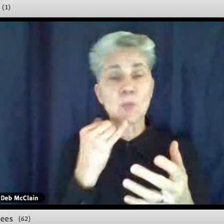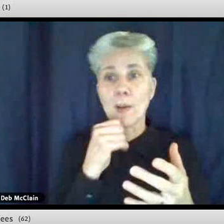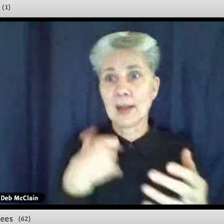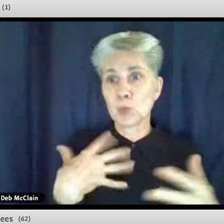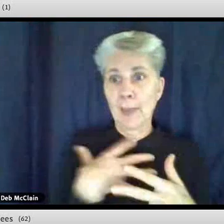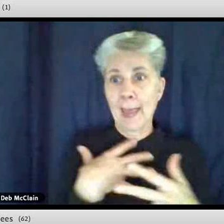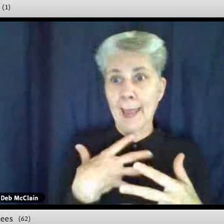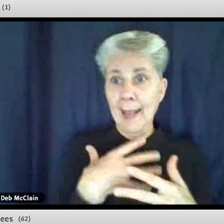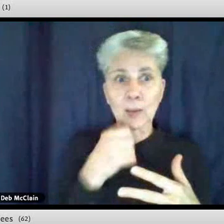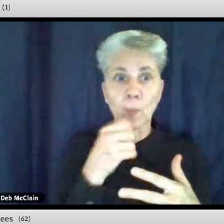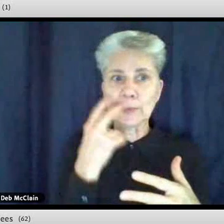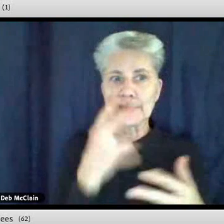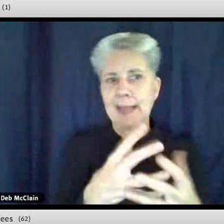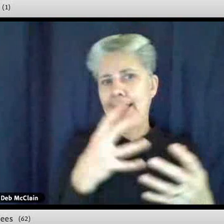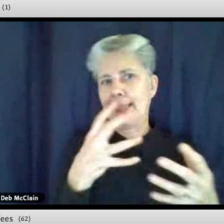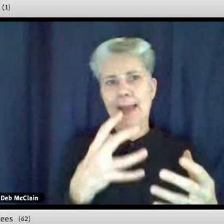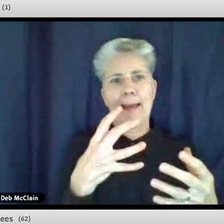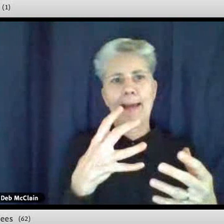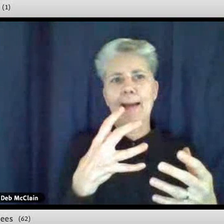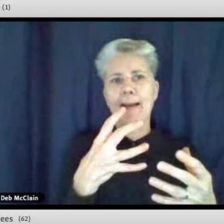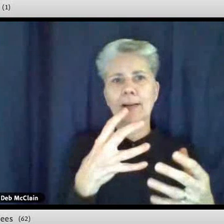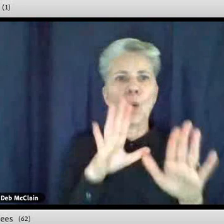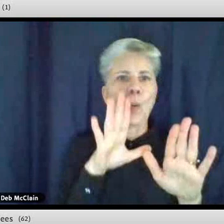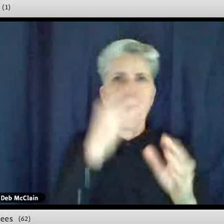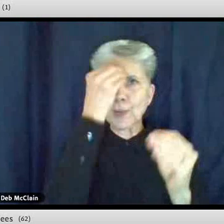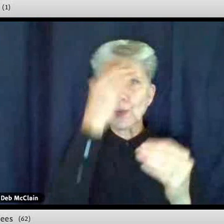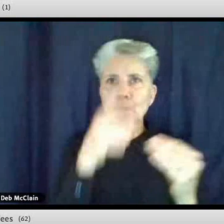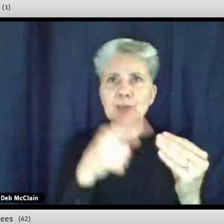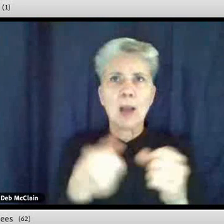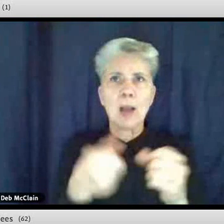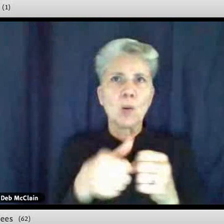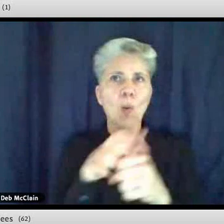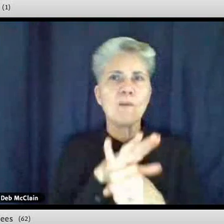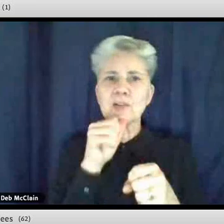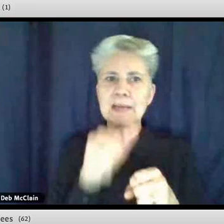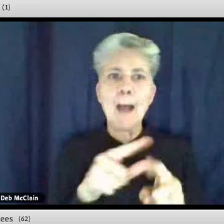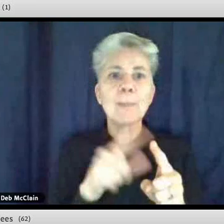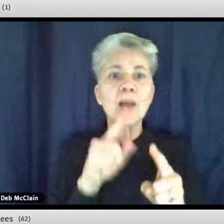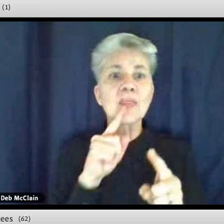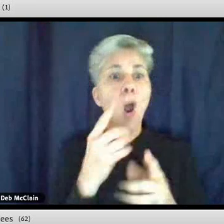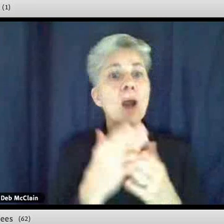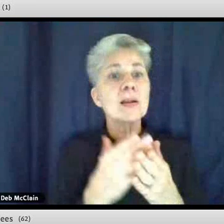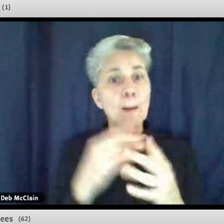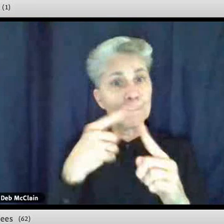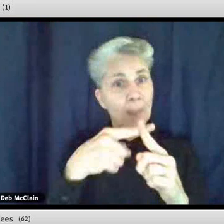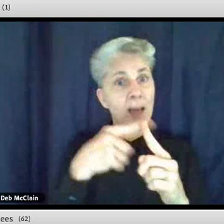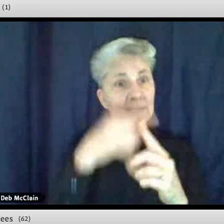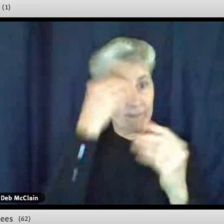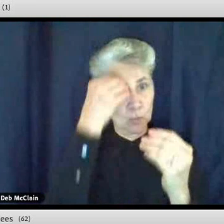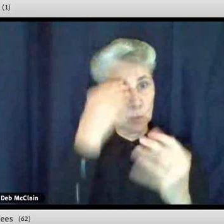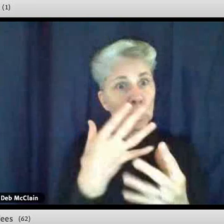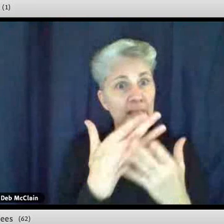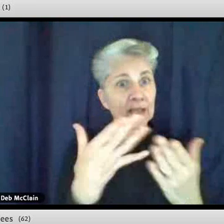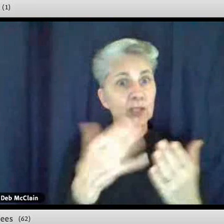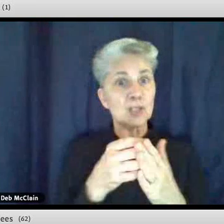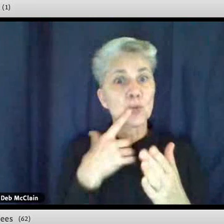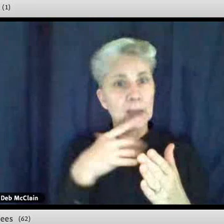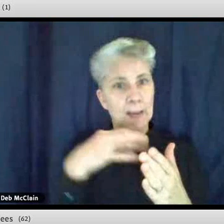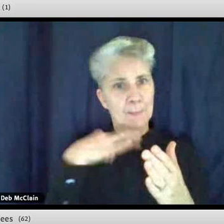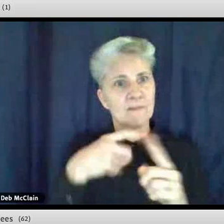professional. And there's a lot of reasons not to panic. We don't see a ton of here's great news about coronavirus,